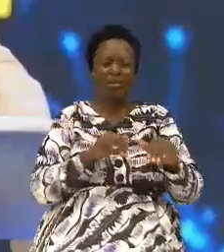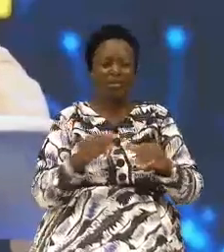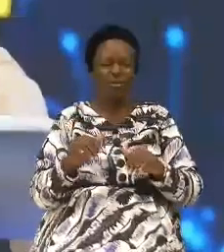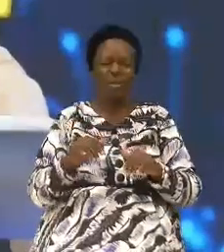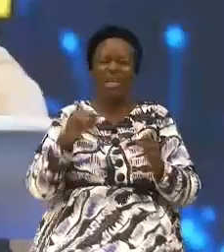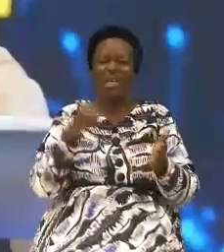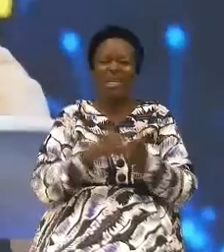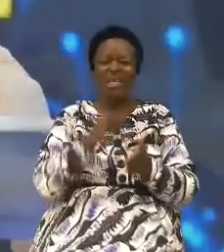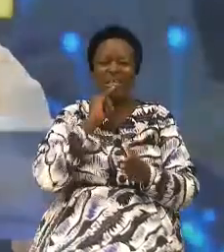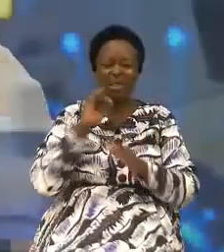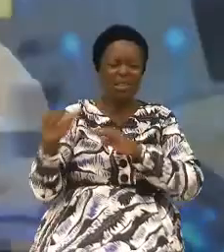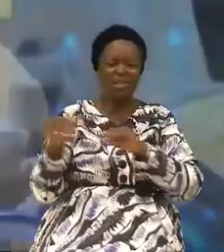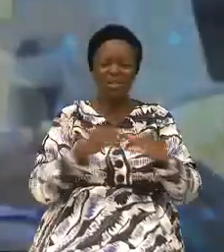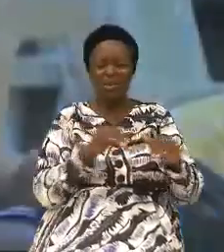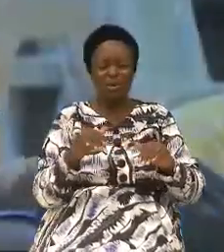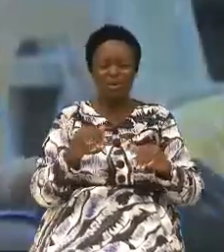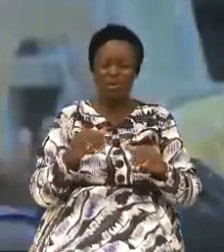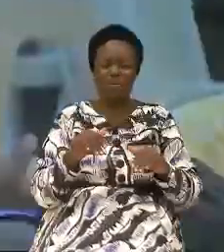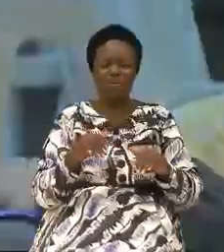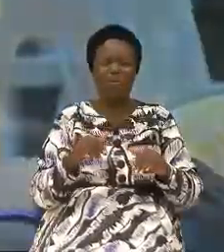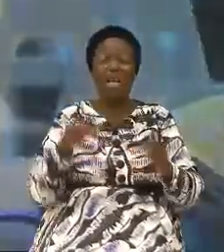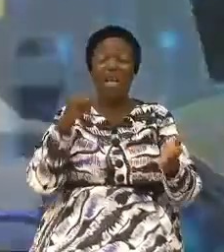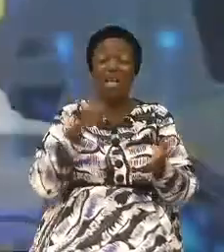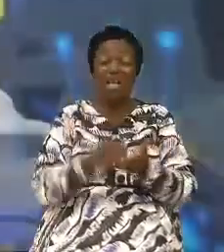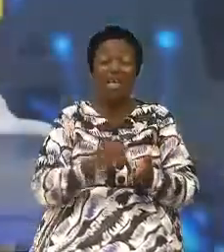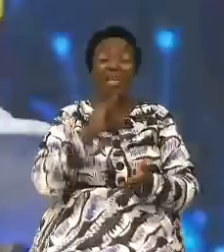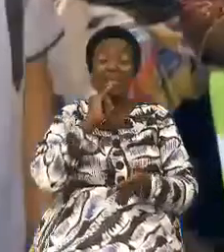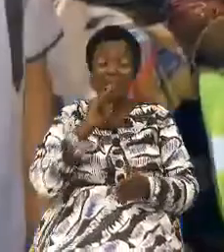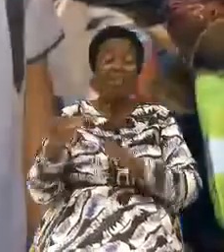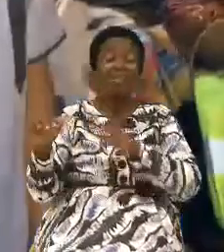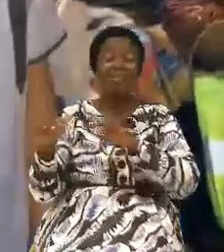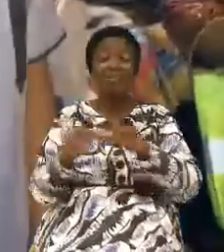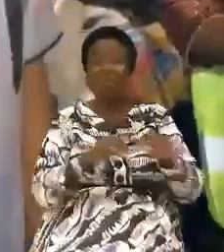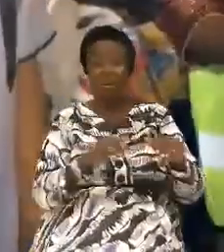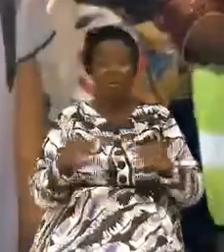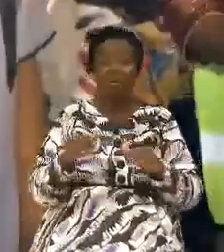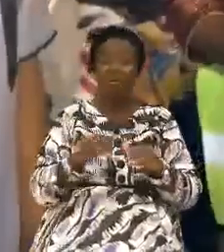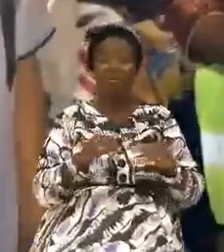is done. It is done.